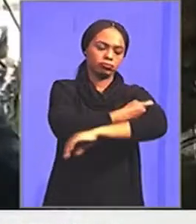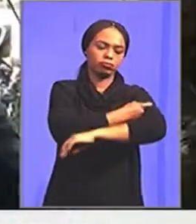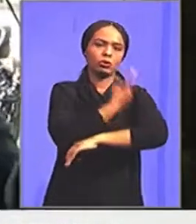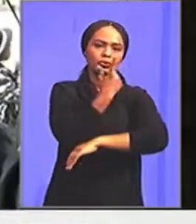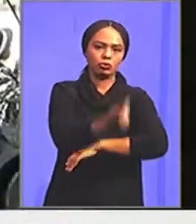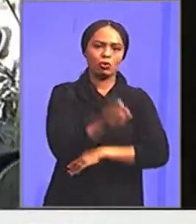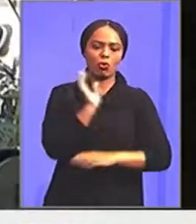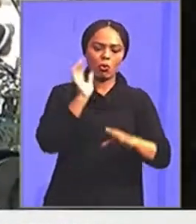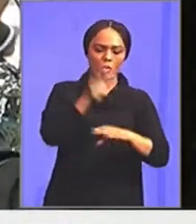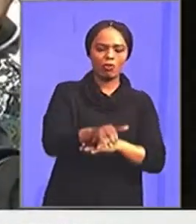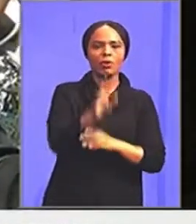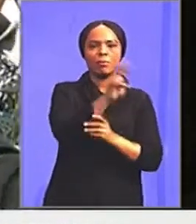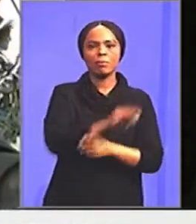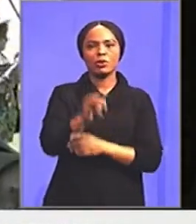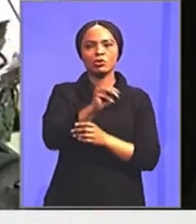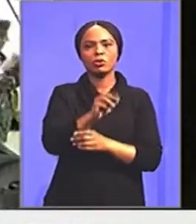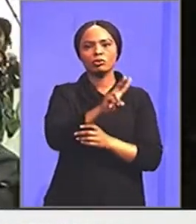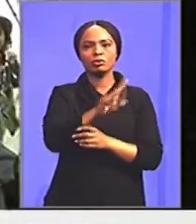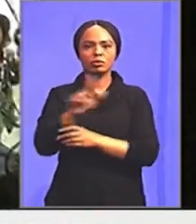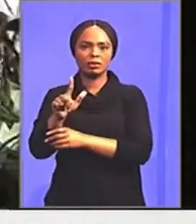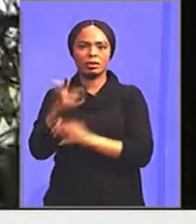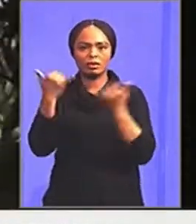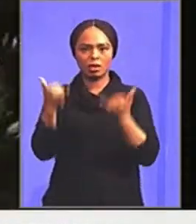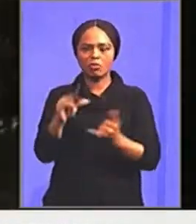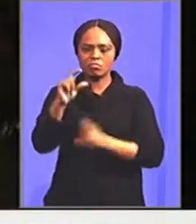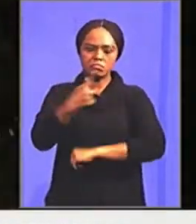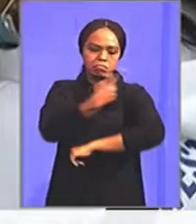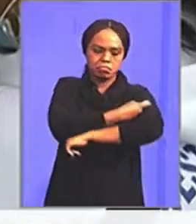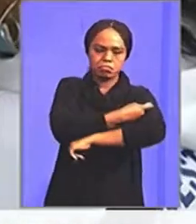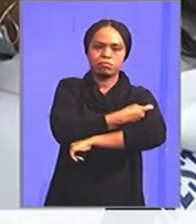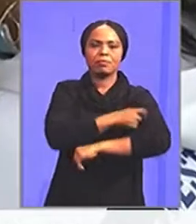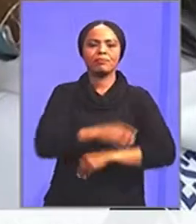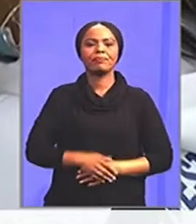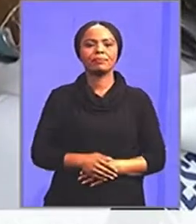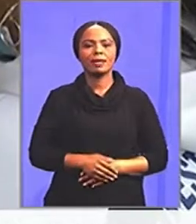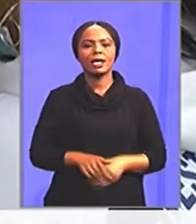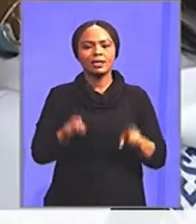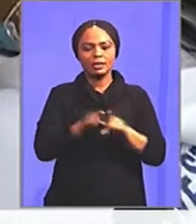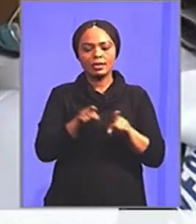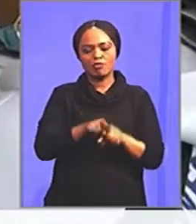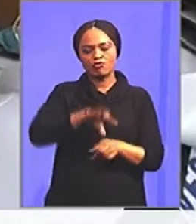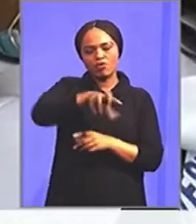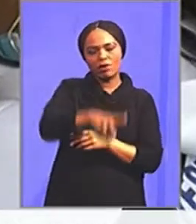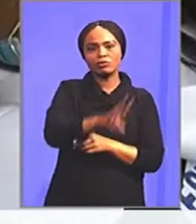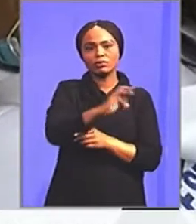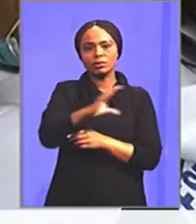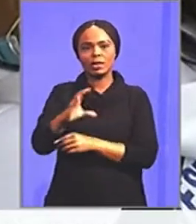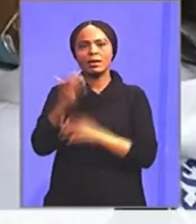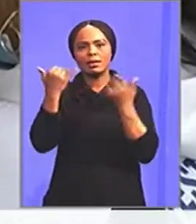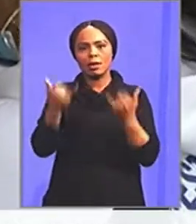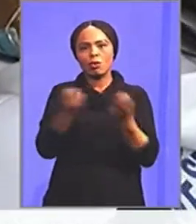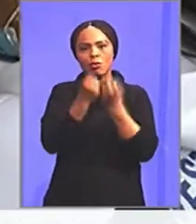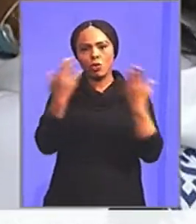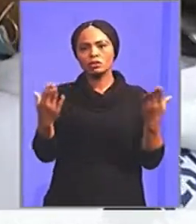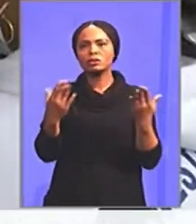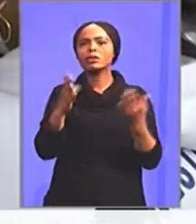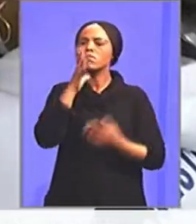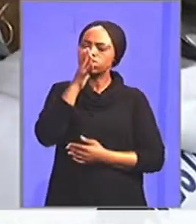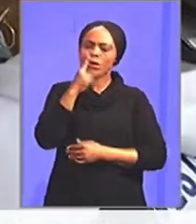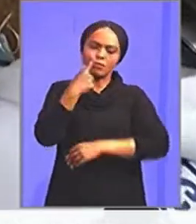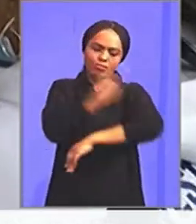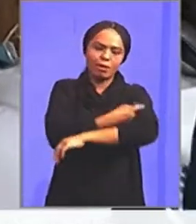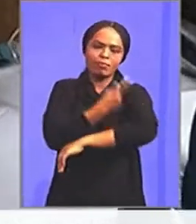fetago dimilione tše 27. Profense ya Kapa Bodikela e na le diperesente tše godimo tša batho bao ba entilwego